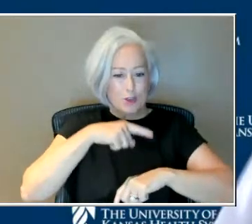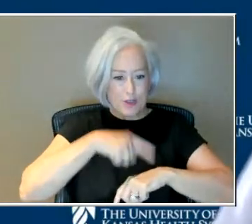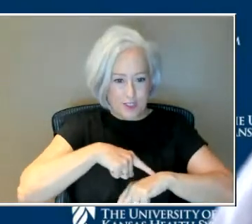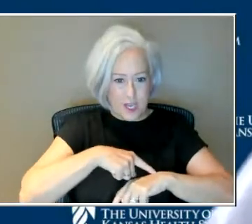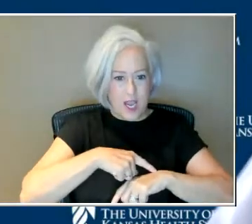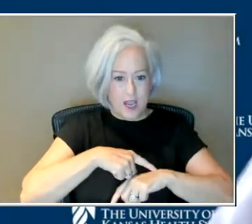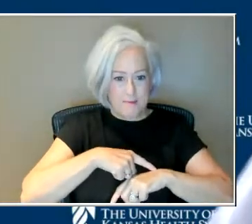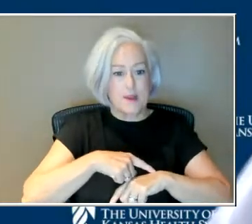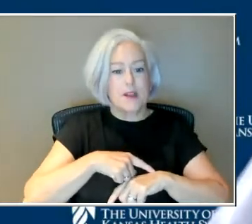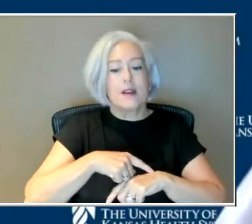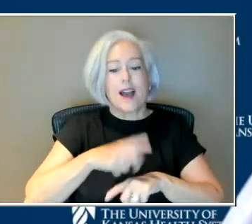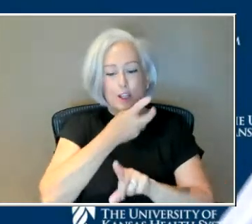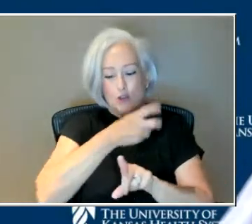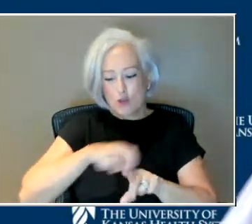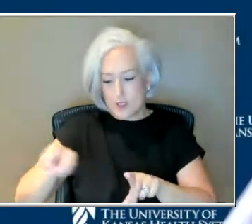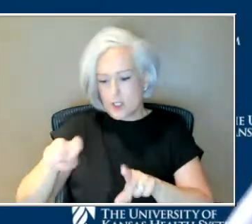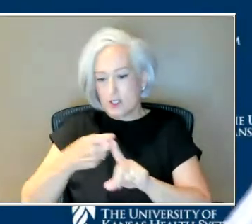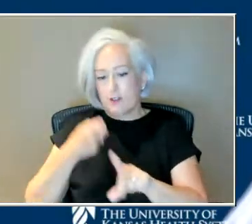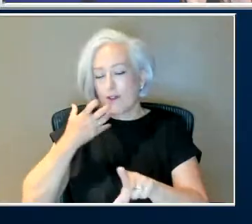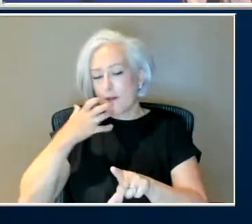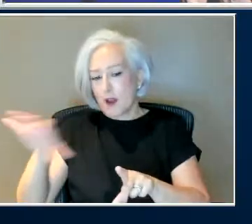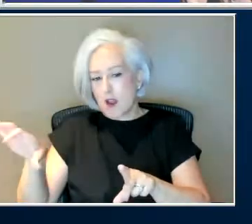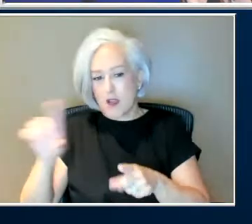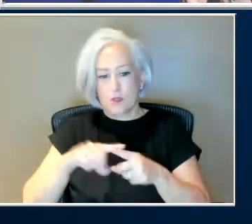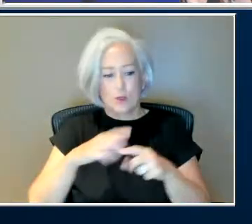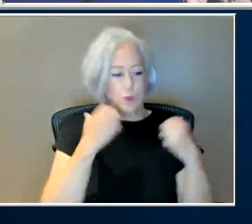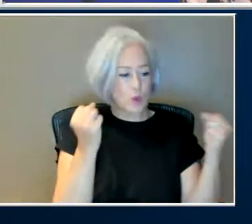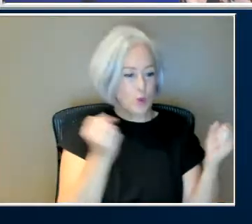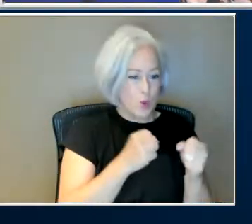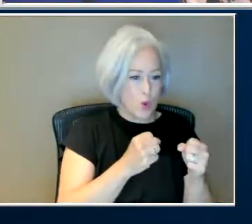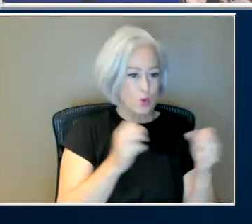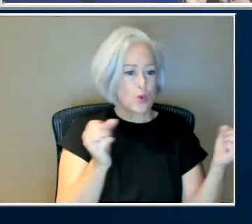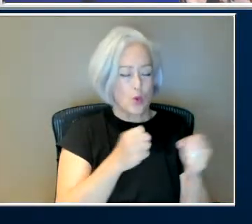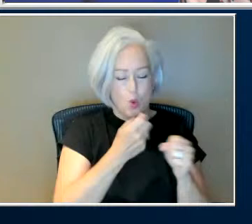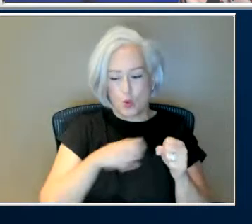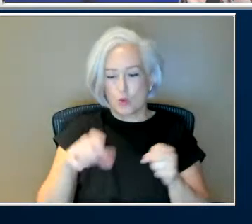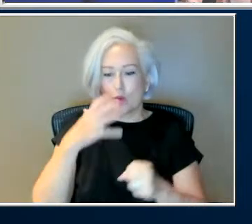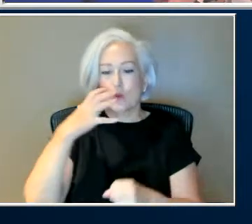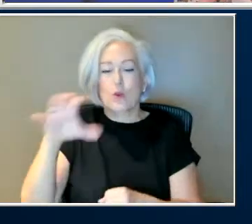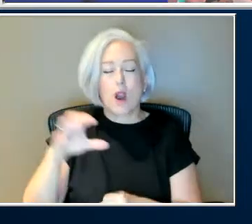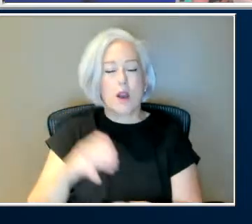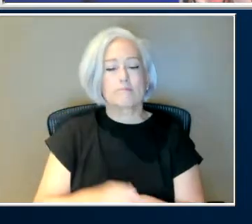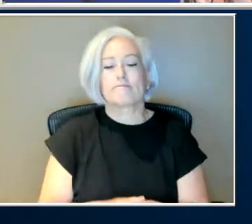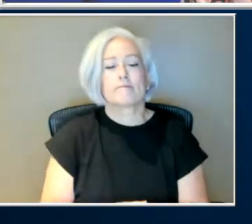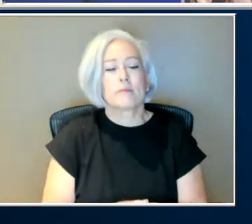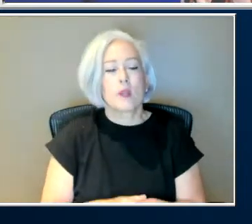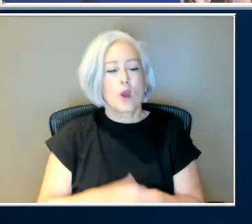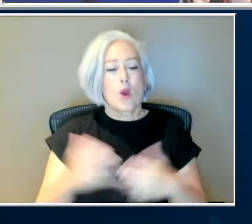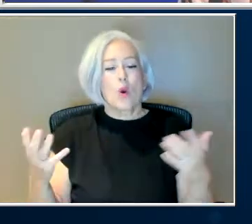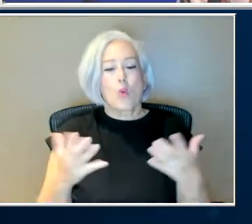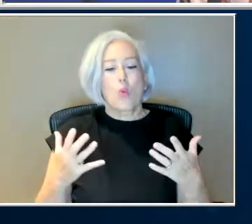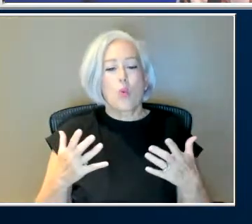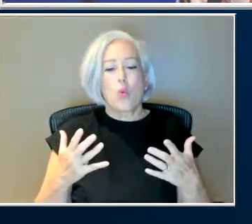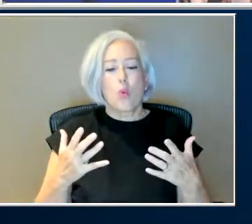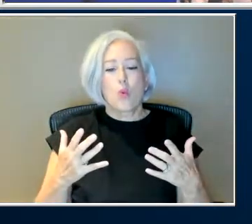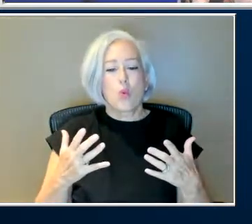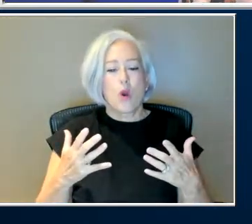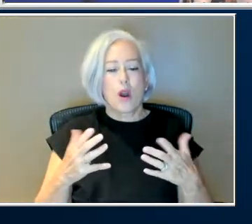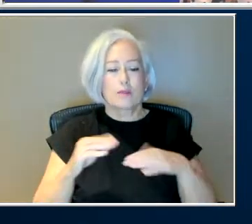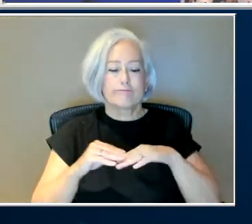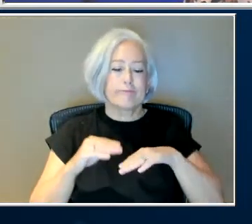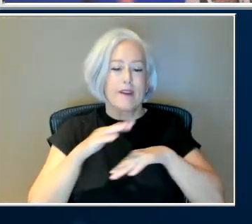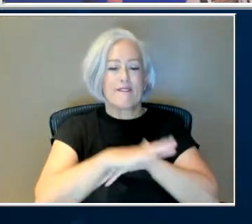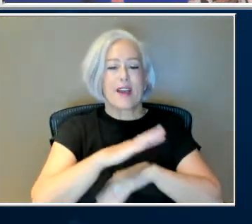cooler places, that matters too. So what kind of strain does heat put on the actual cardiovascular system overall?